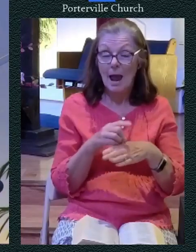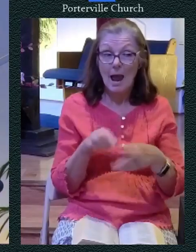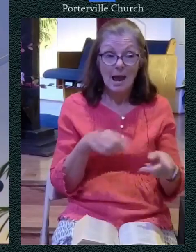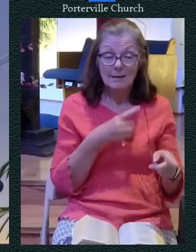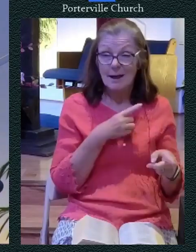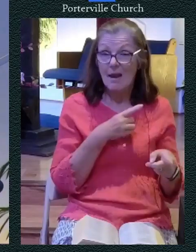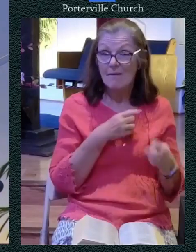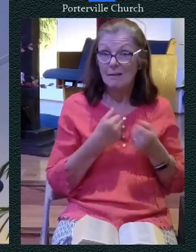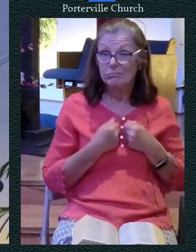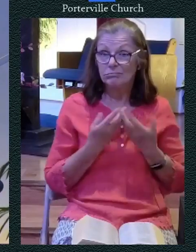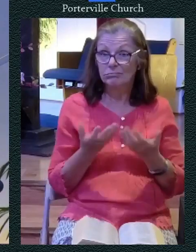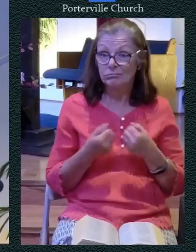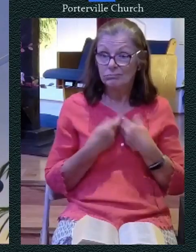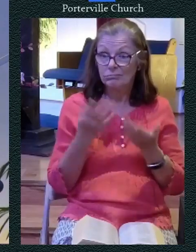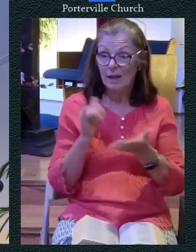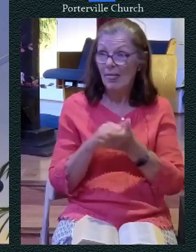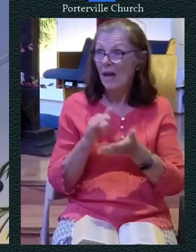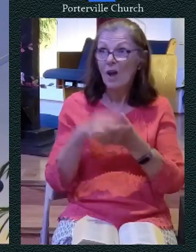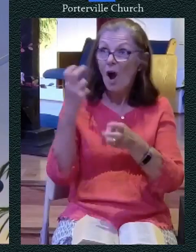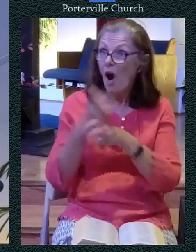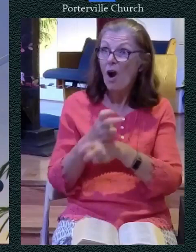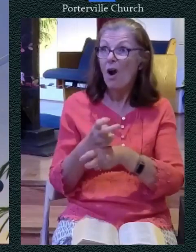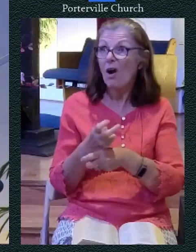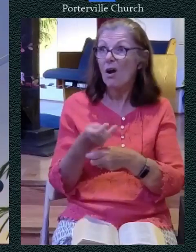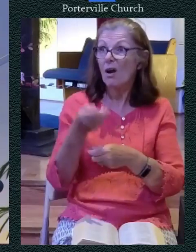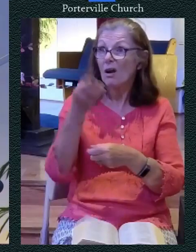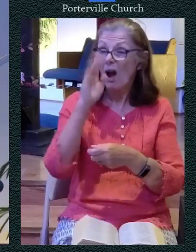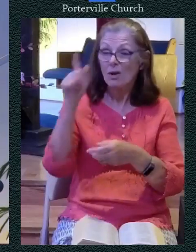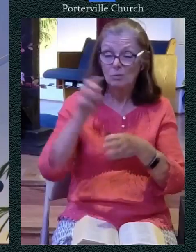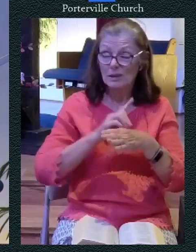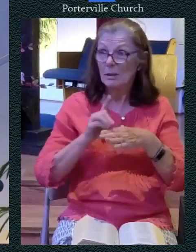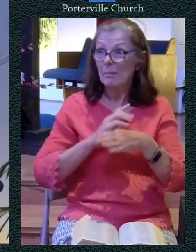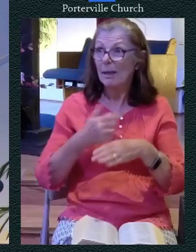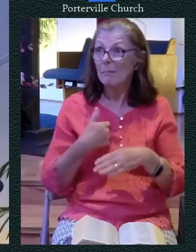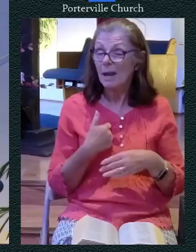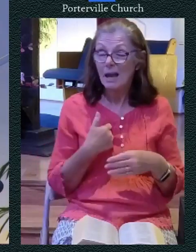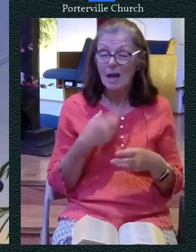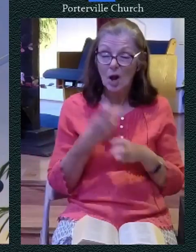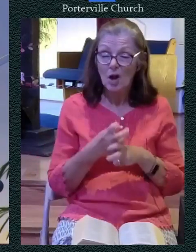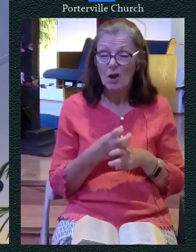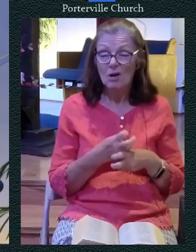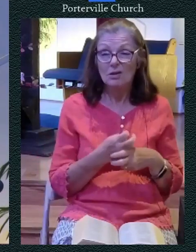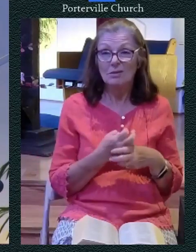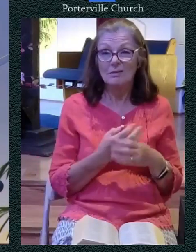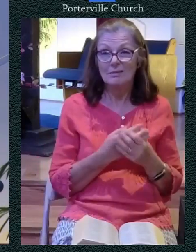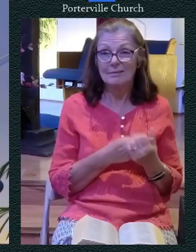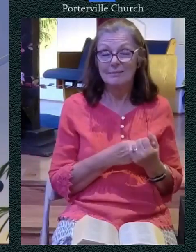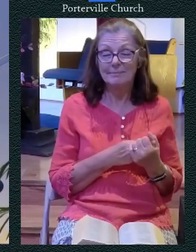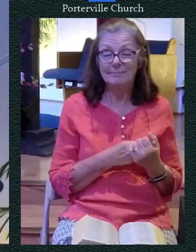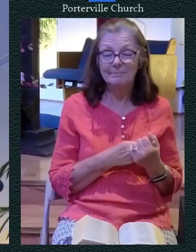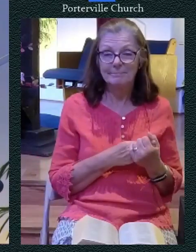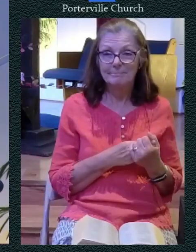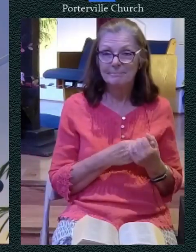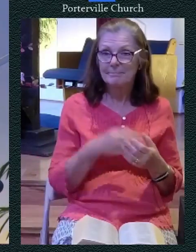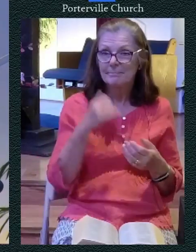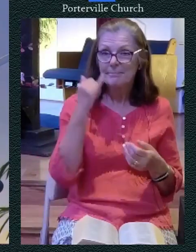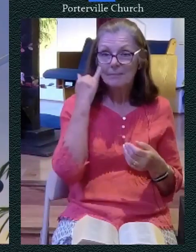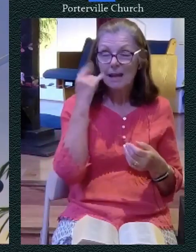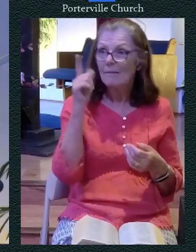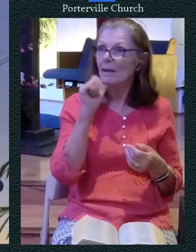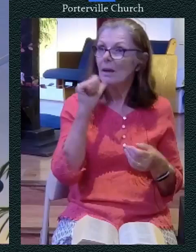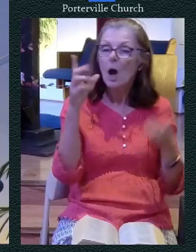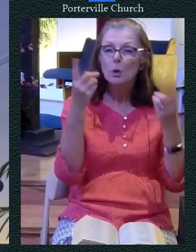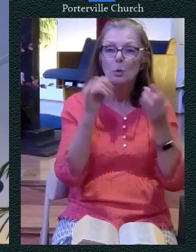to that. Because if he hadn't, we might be tempted to feel when we're in the heat, something's wrong with me. I